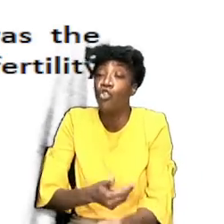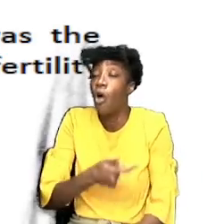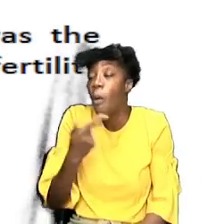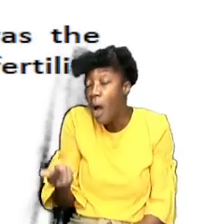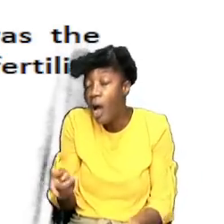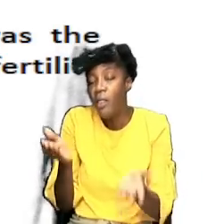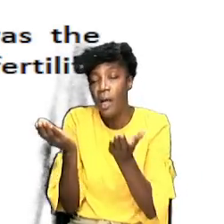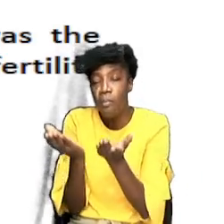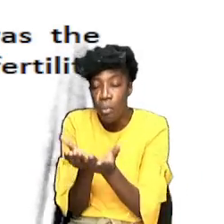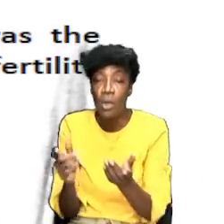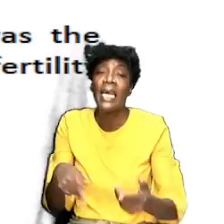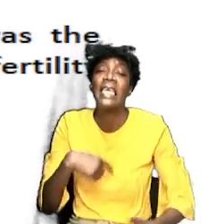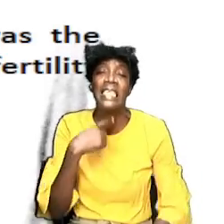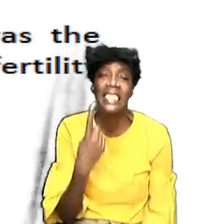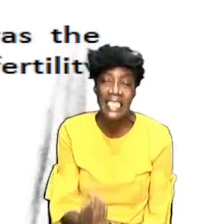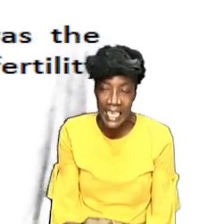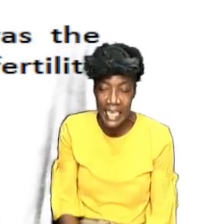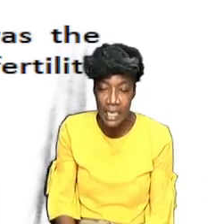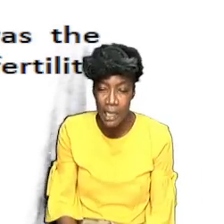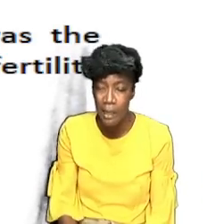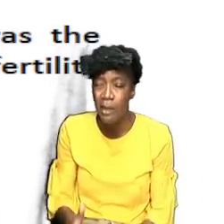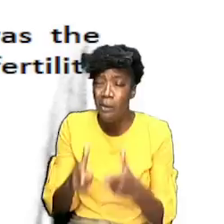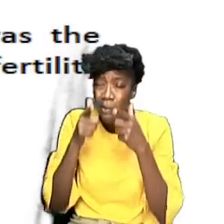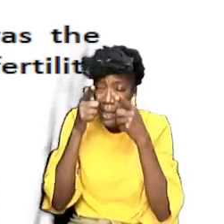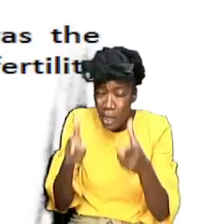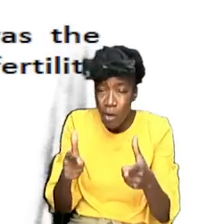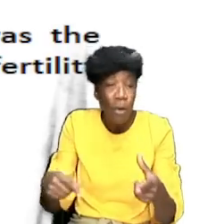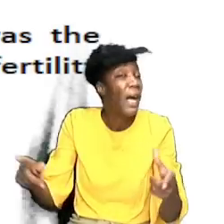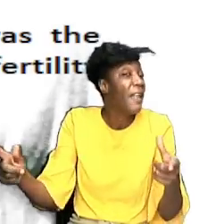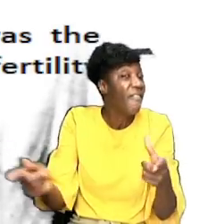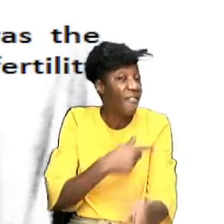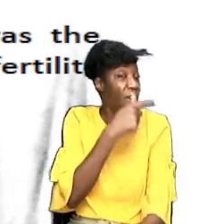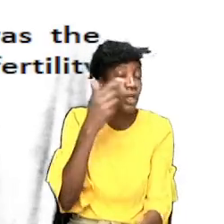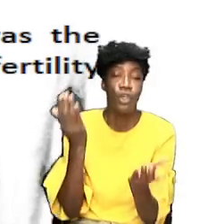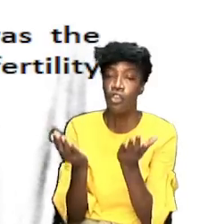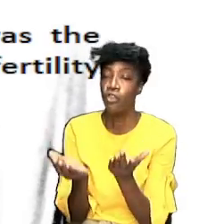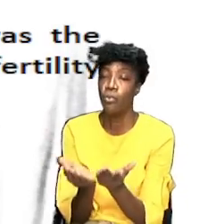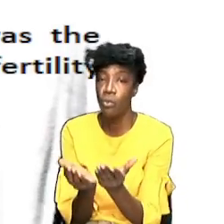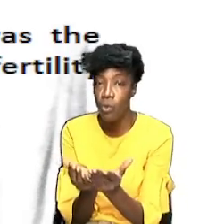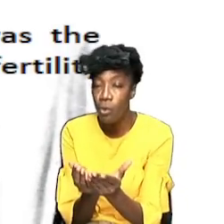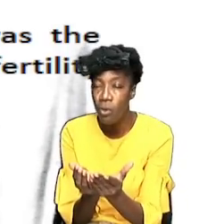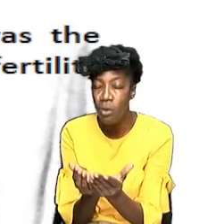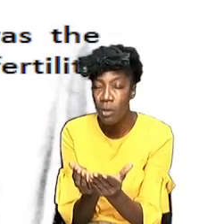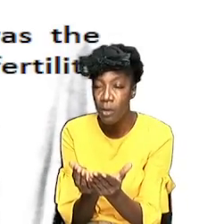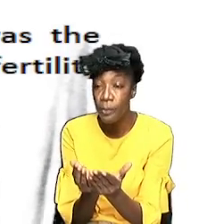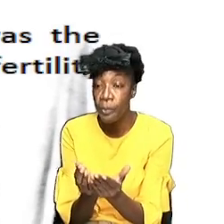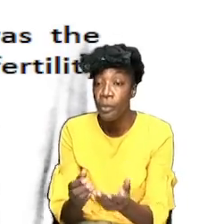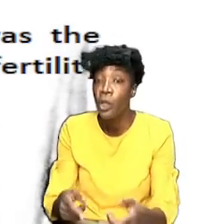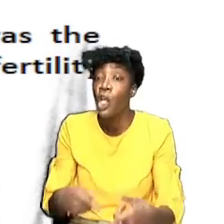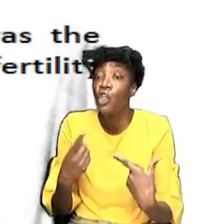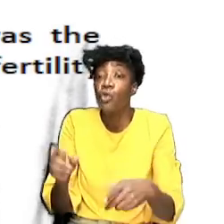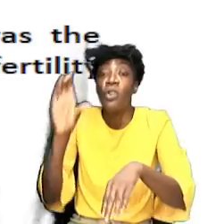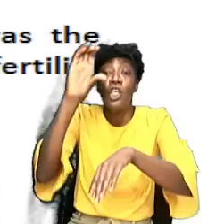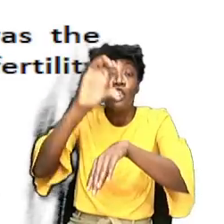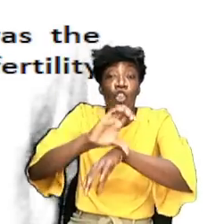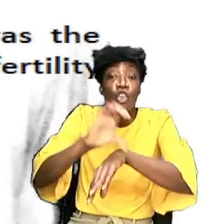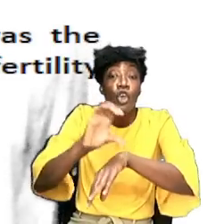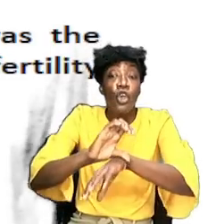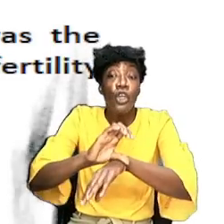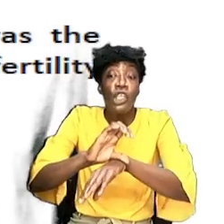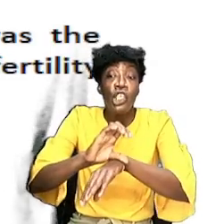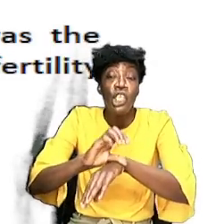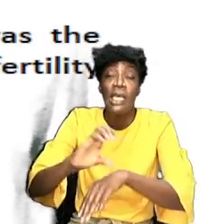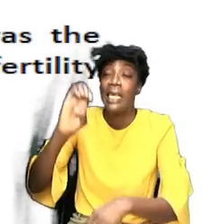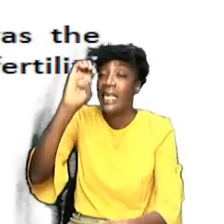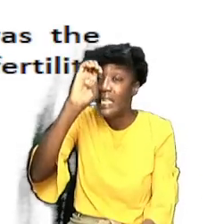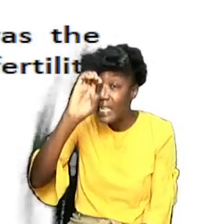said, amen, that when you look at the original manuscripts, after it says addressed to the church in Ephesus, there is a big